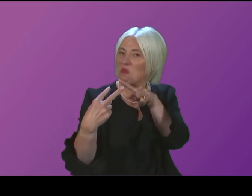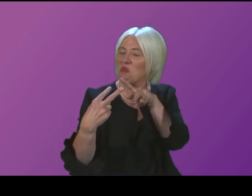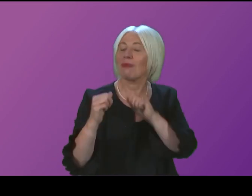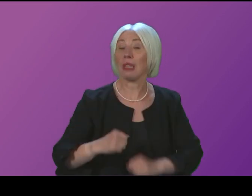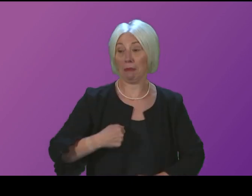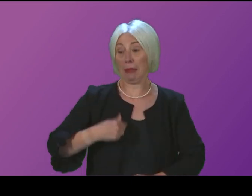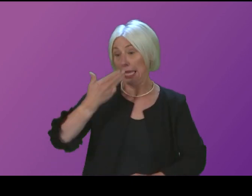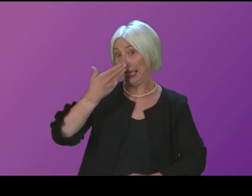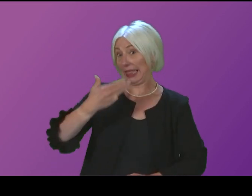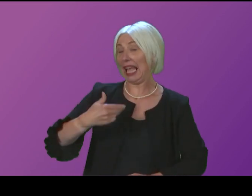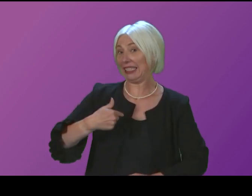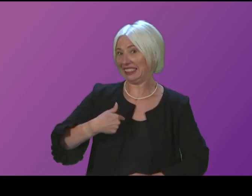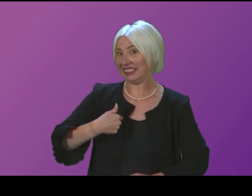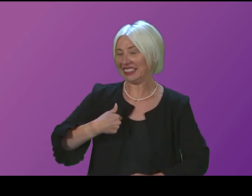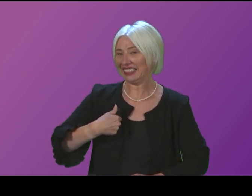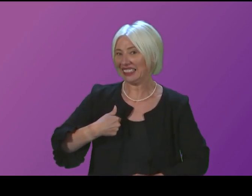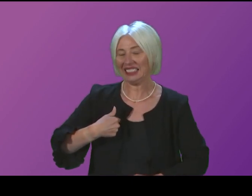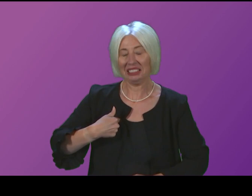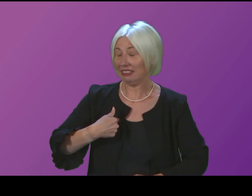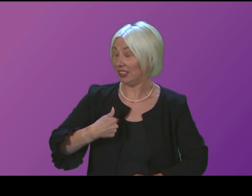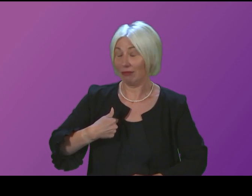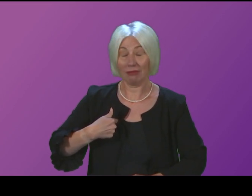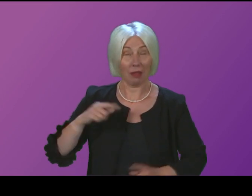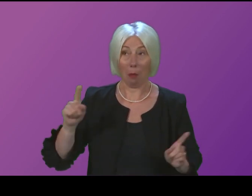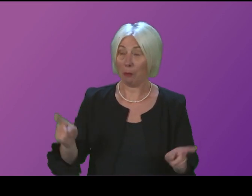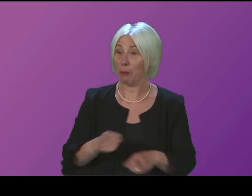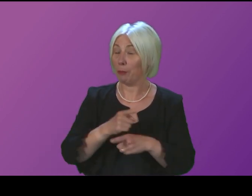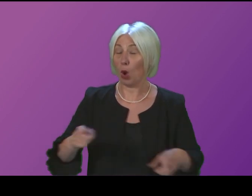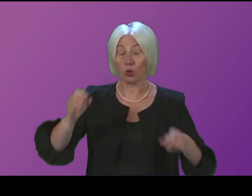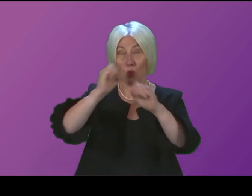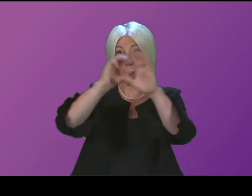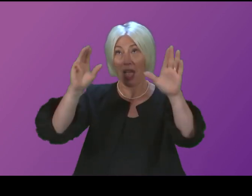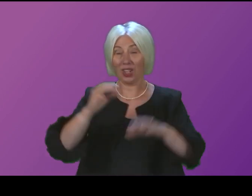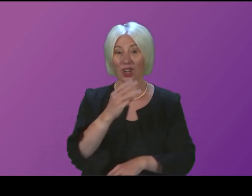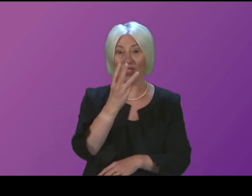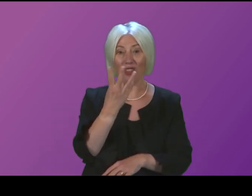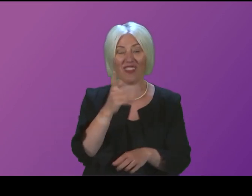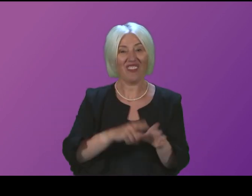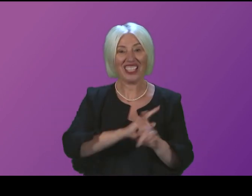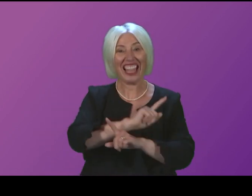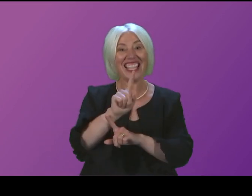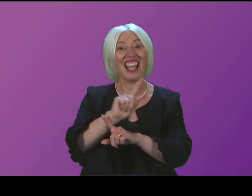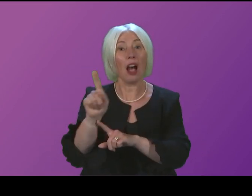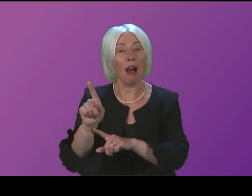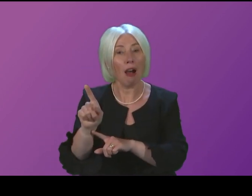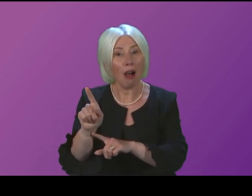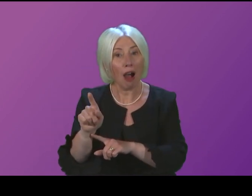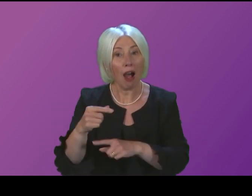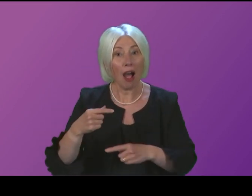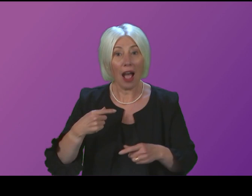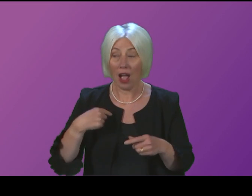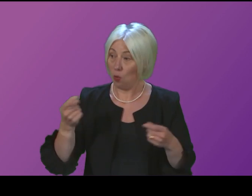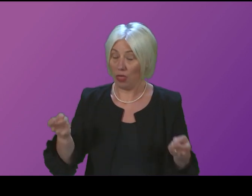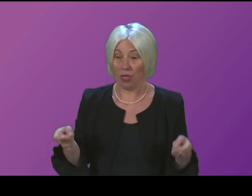That nine-year-old girl could not have imagined, more than 35 years later, being in the front passenger